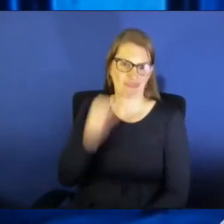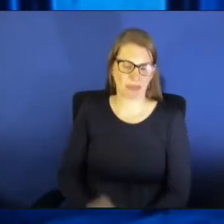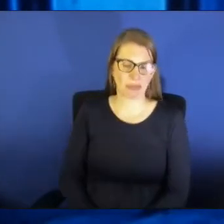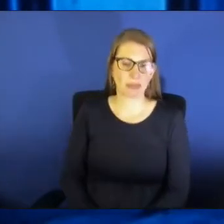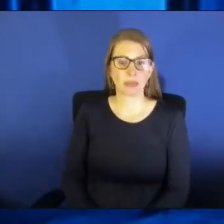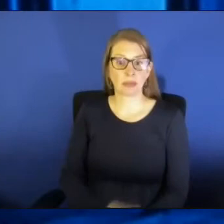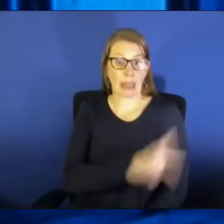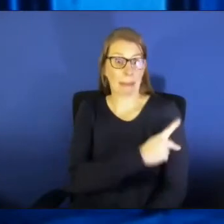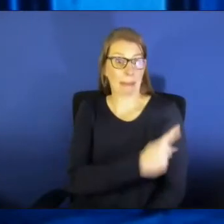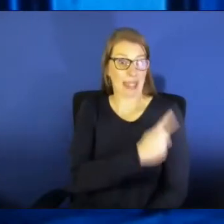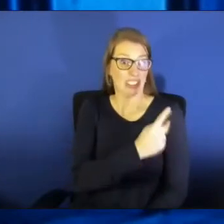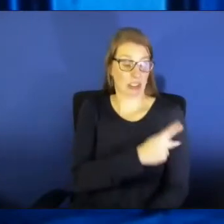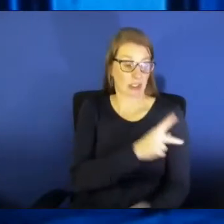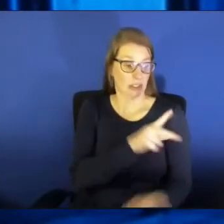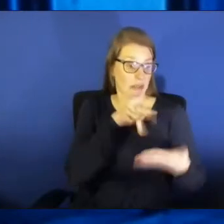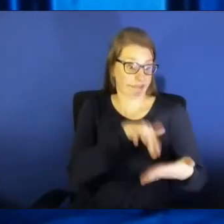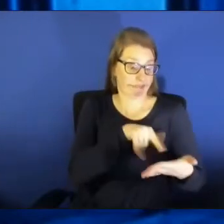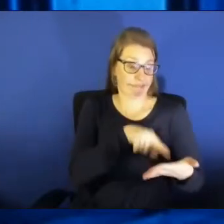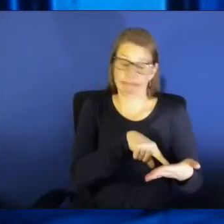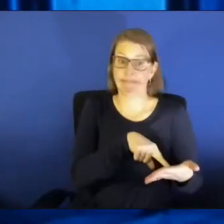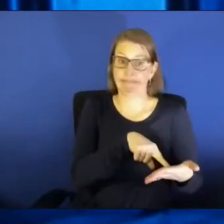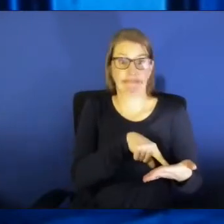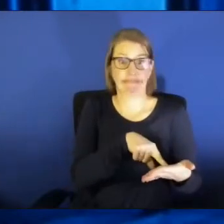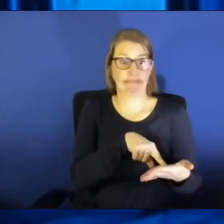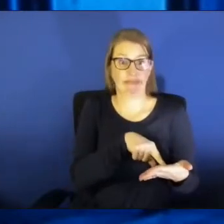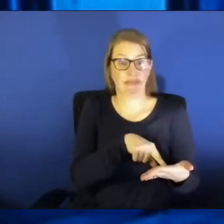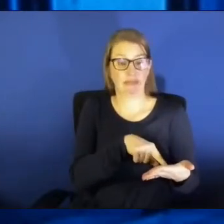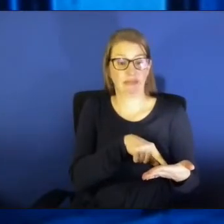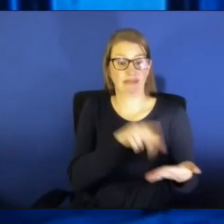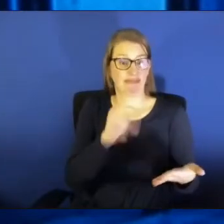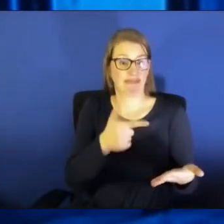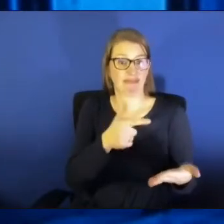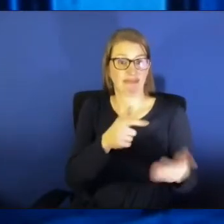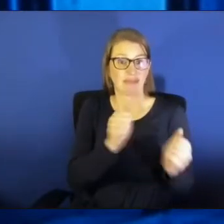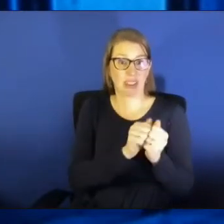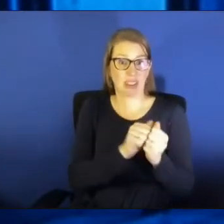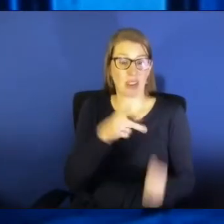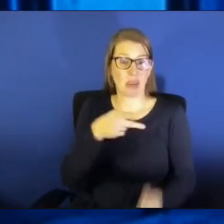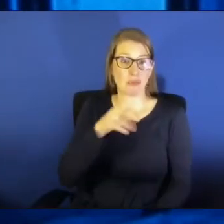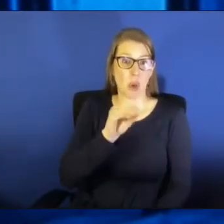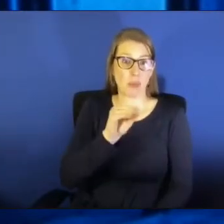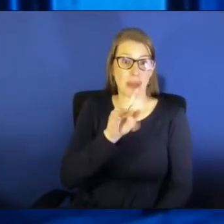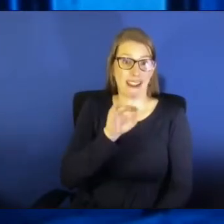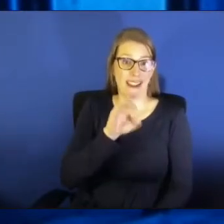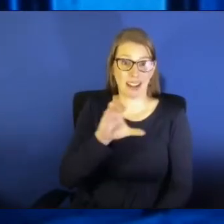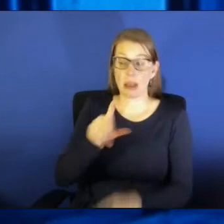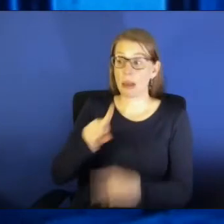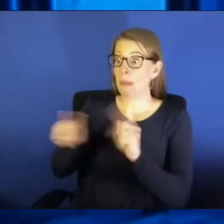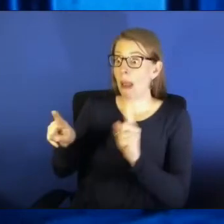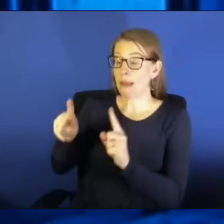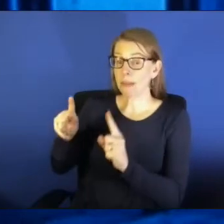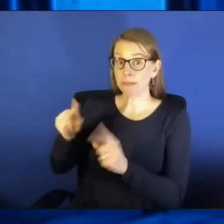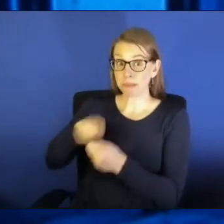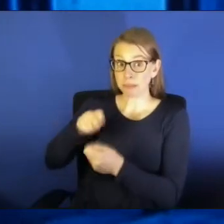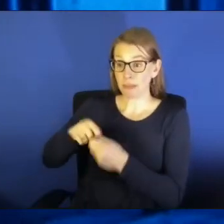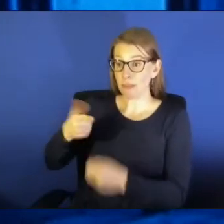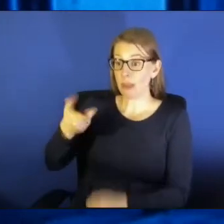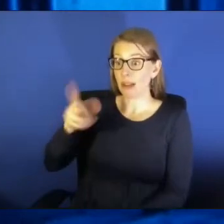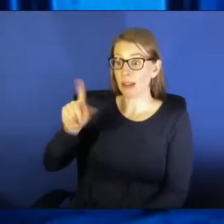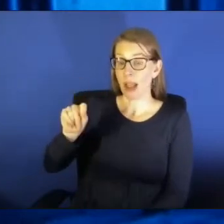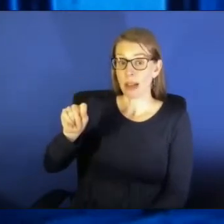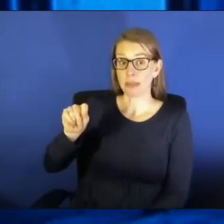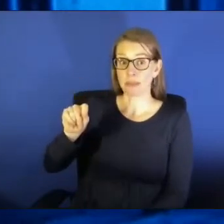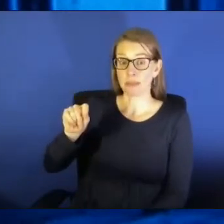as well with those, but again, some very specific bacteria that might. We also have a recent report that patients